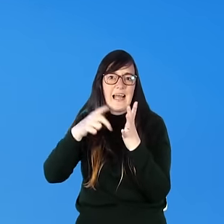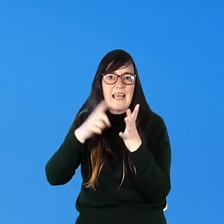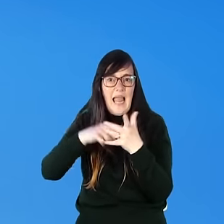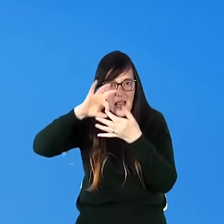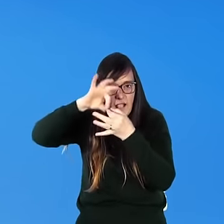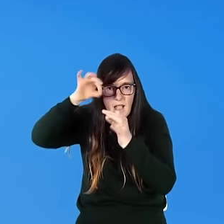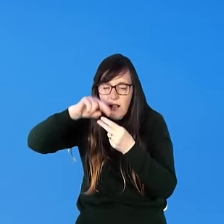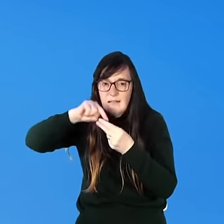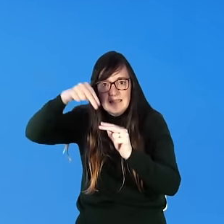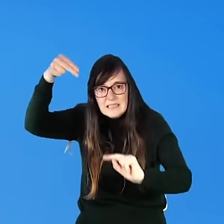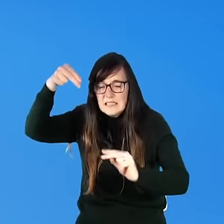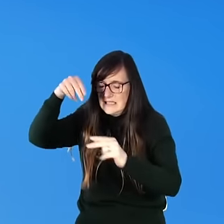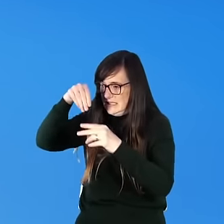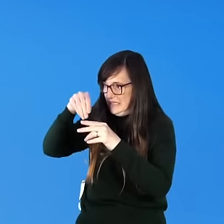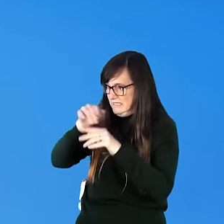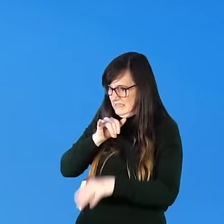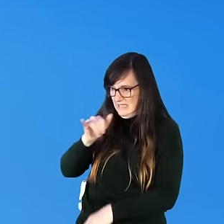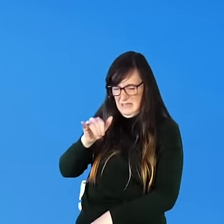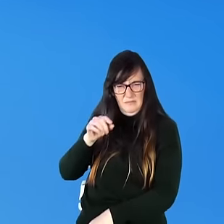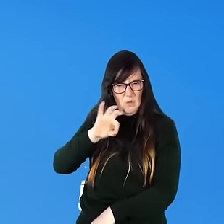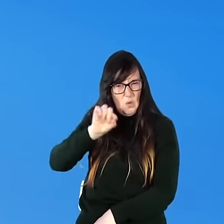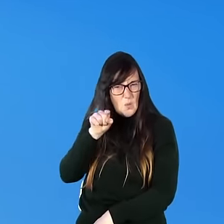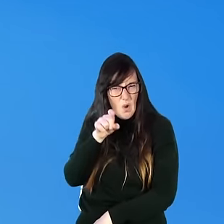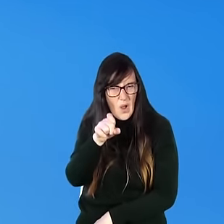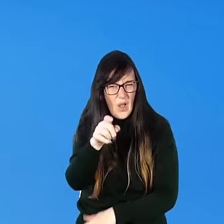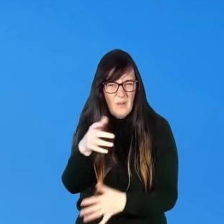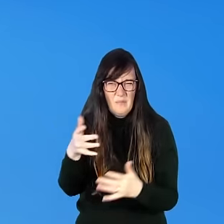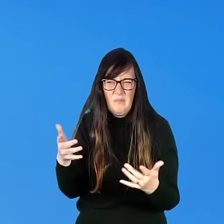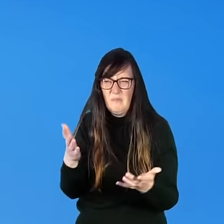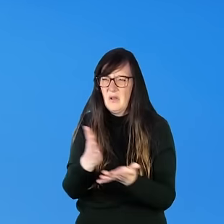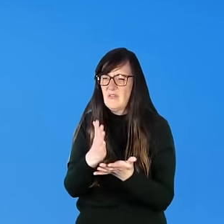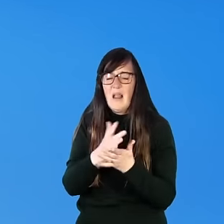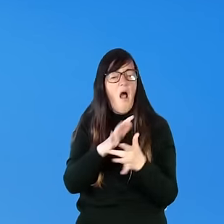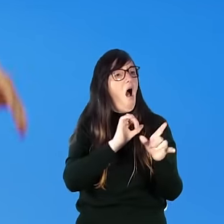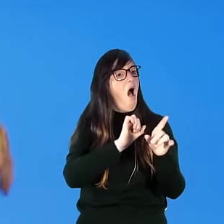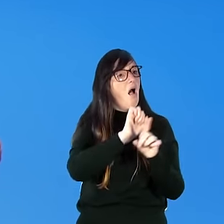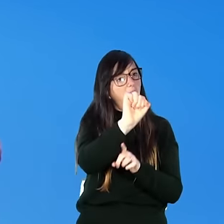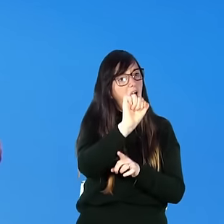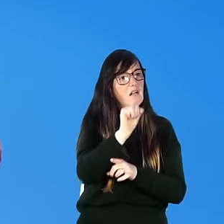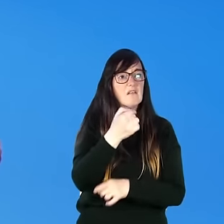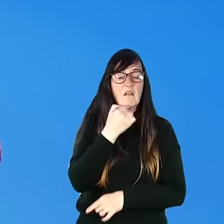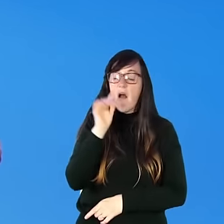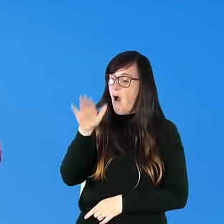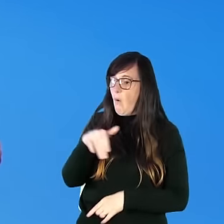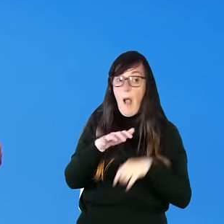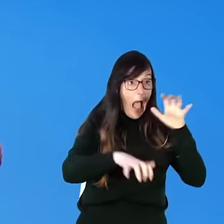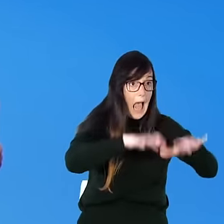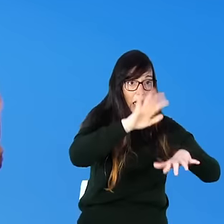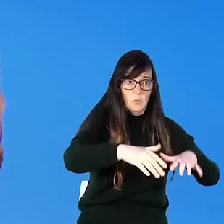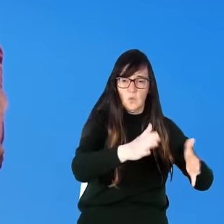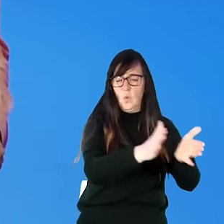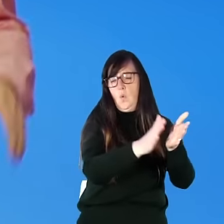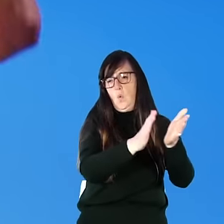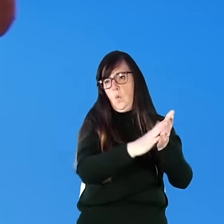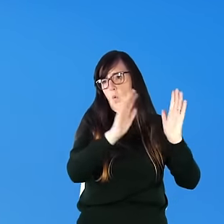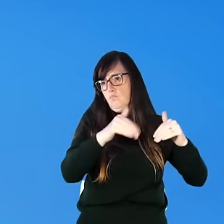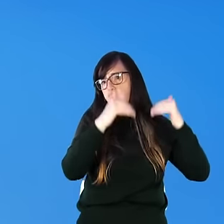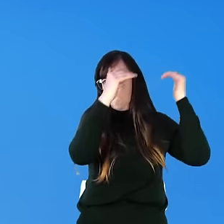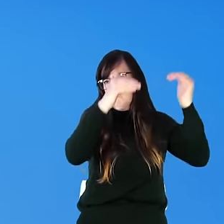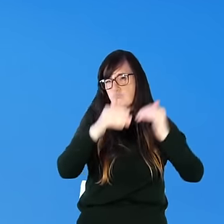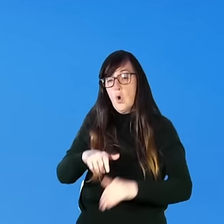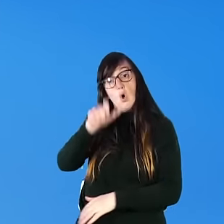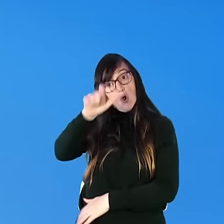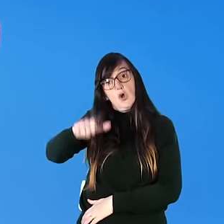has diminished humanity to being just another animal with a slightly larger brain. But to